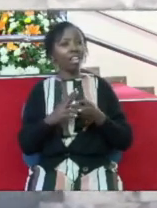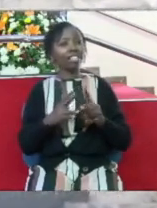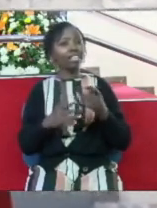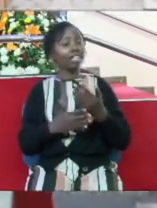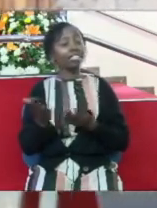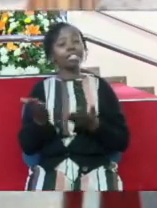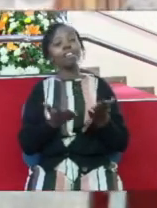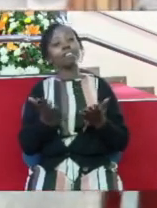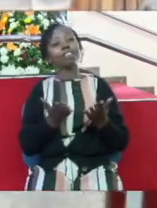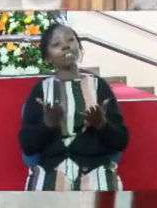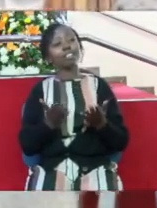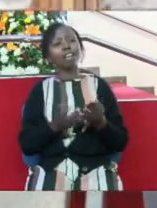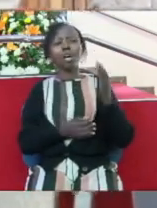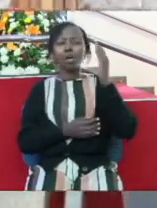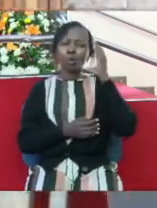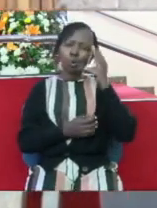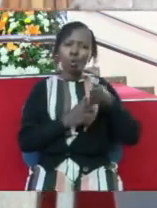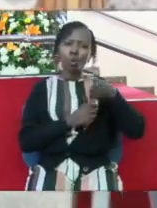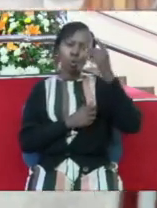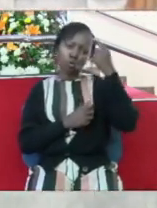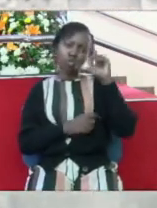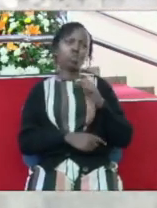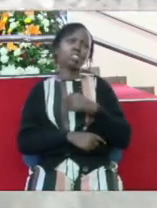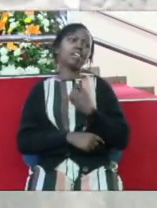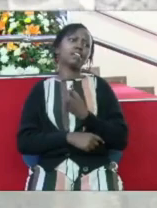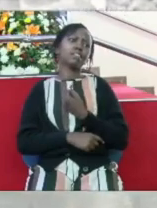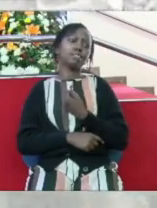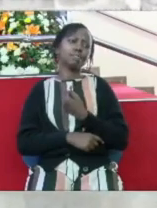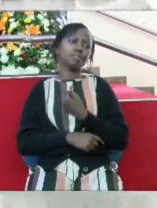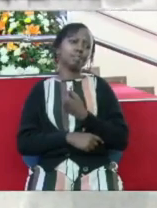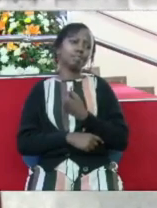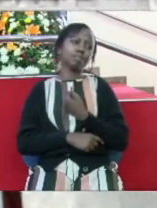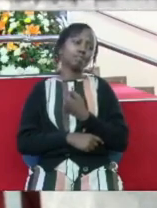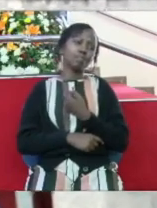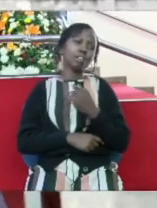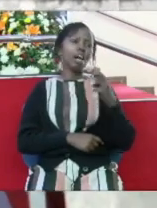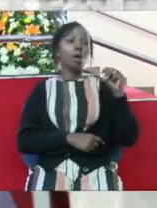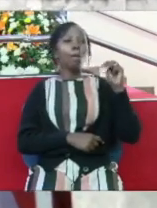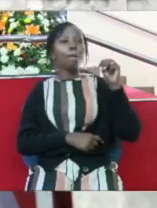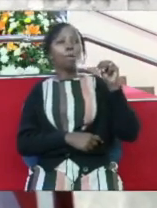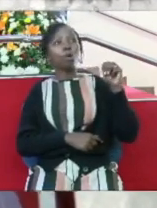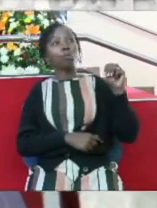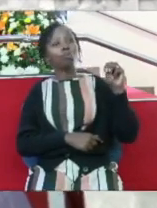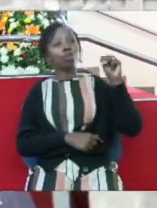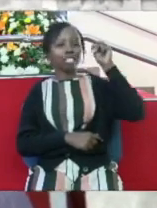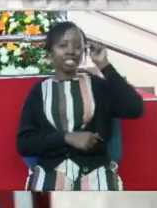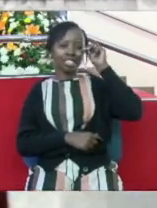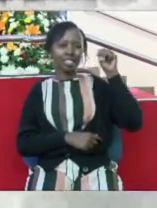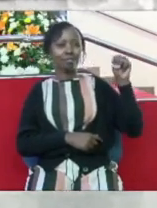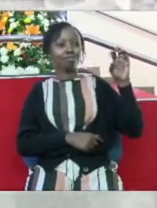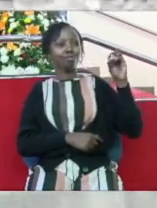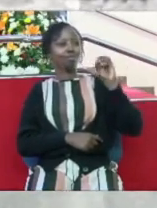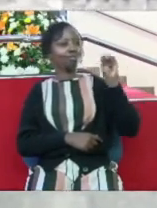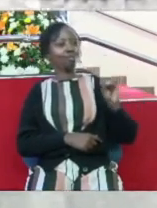na kwenda kuhudumu, let's know God on our own. Wacha tumjue Mungu kibinafsi. Moses meets with God at the burning bush. Musa anakutana na